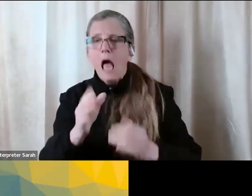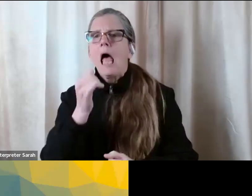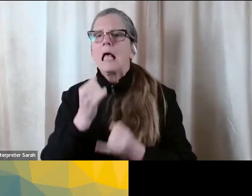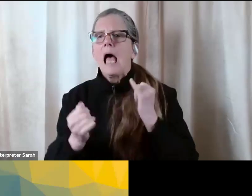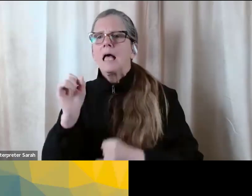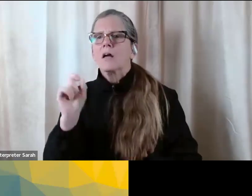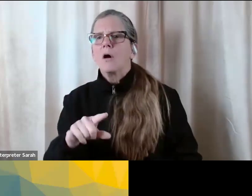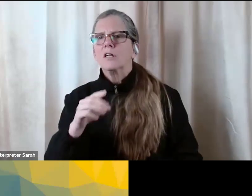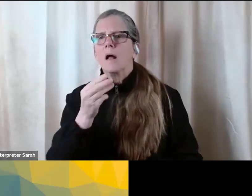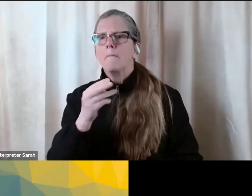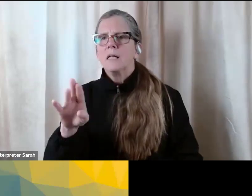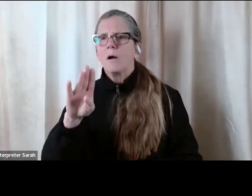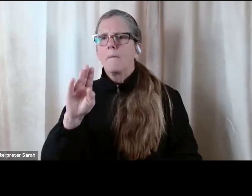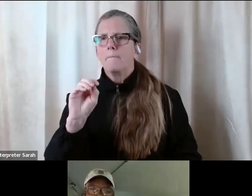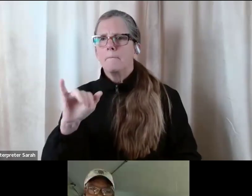Mr. Boyd. Thank you for